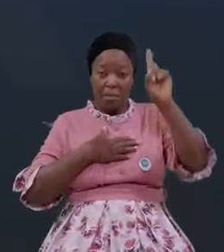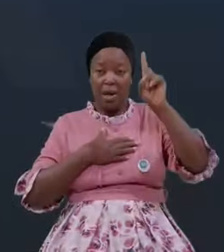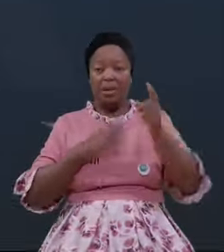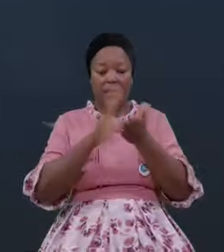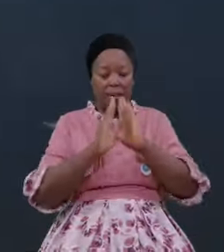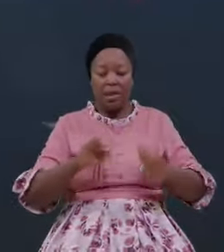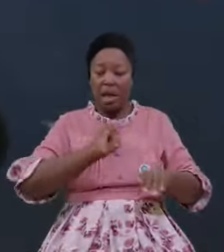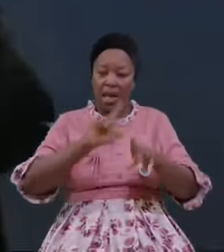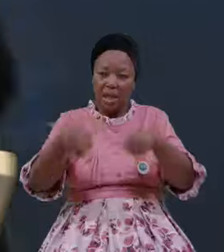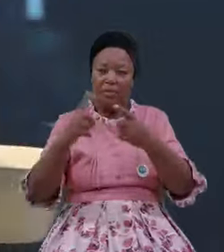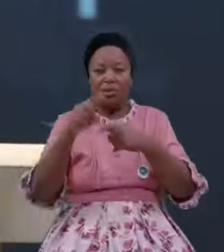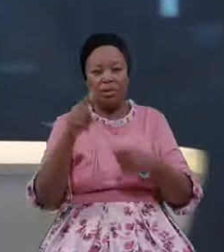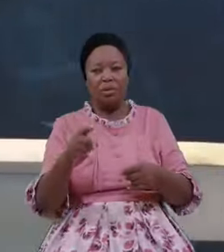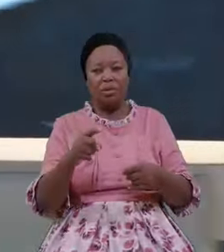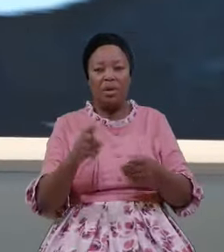you. He